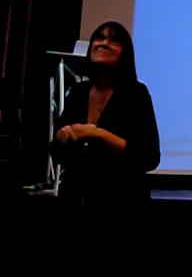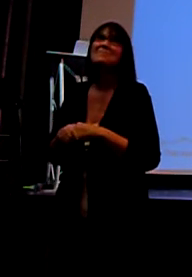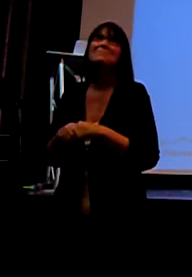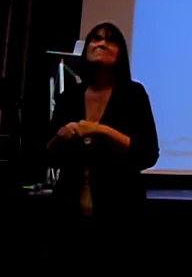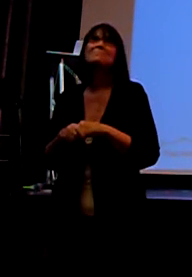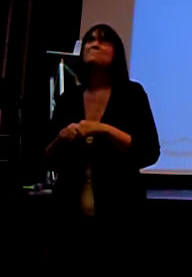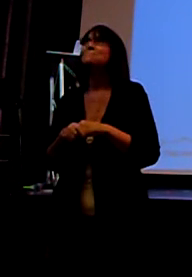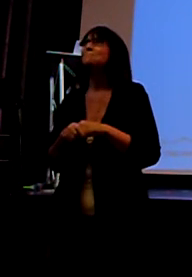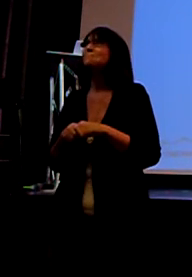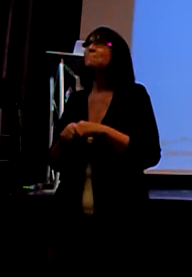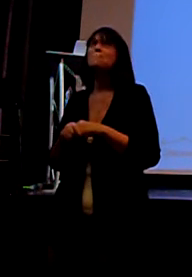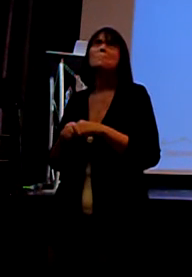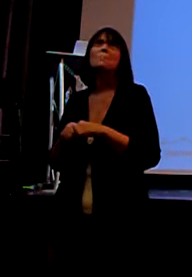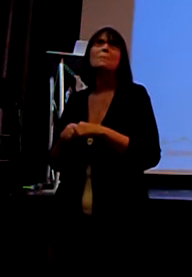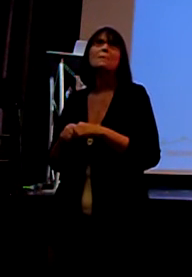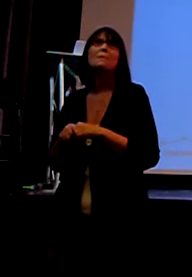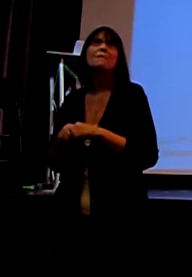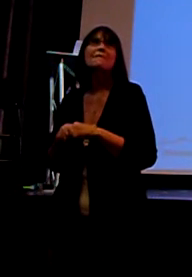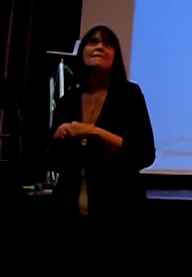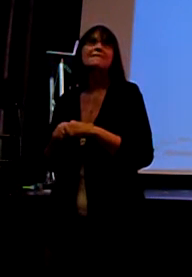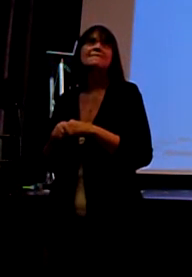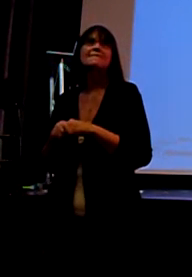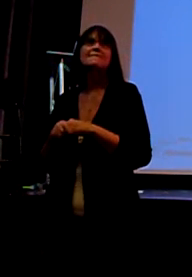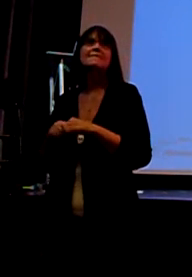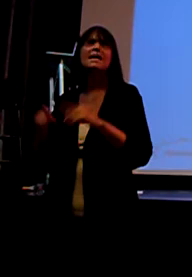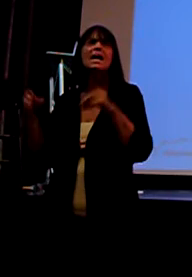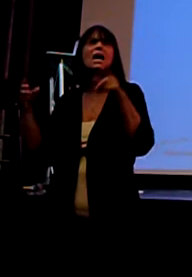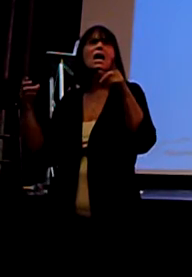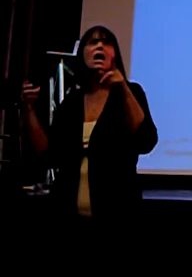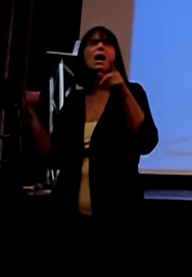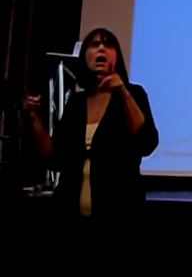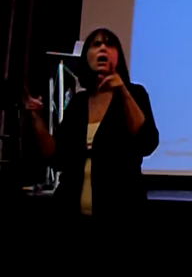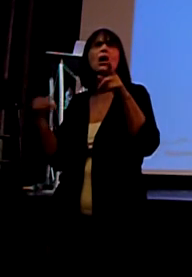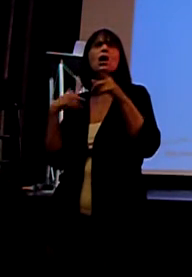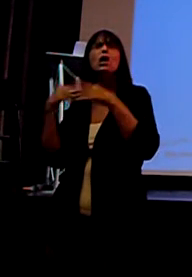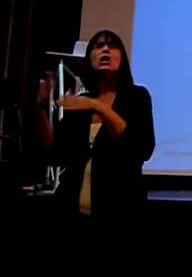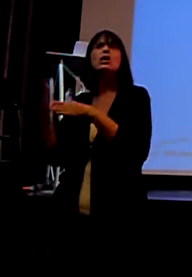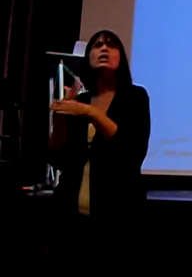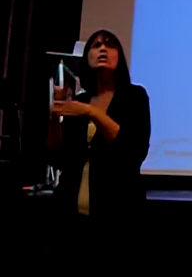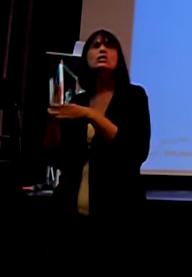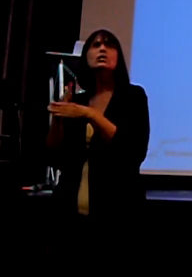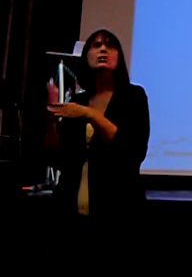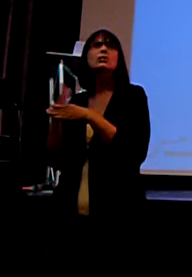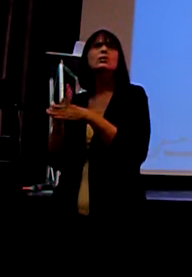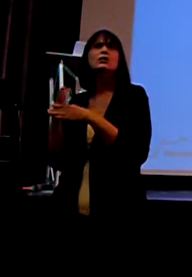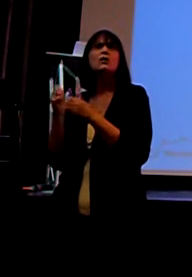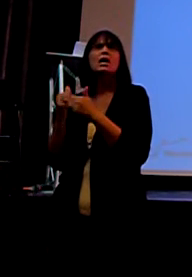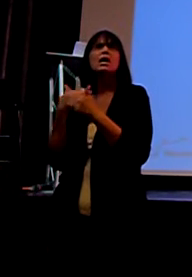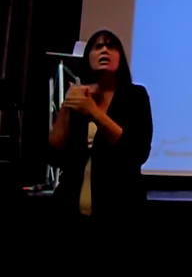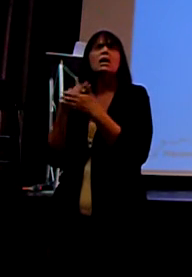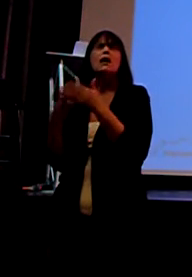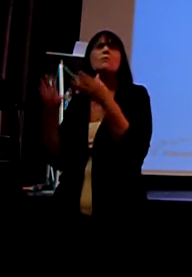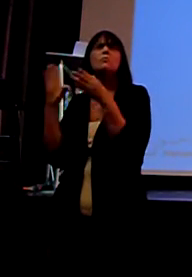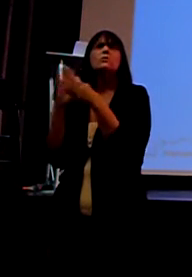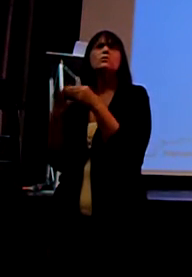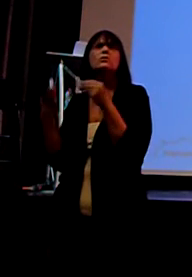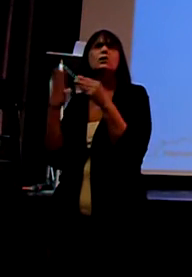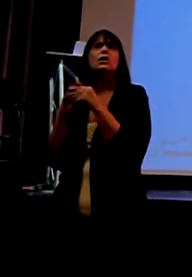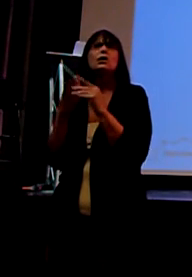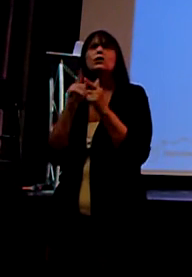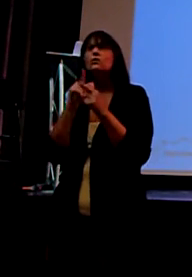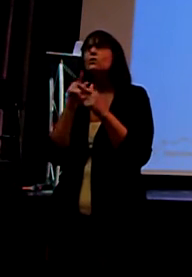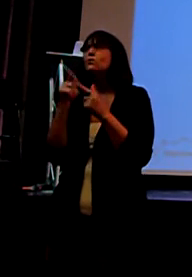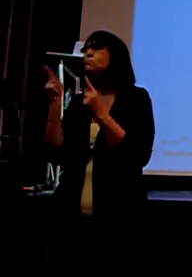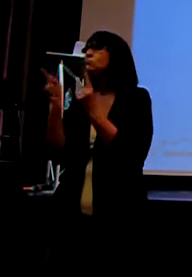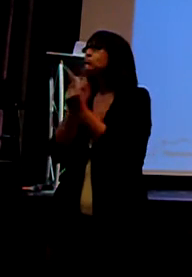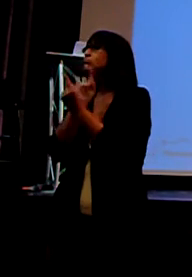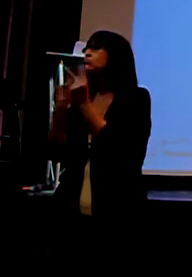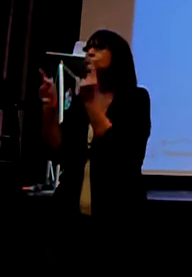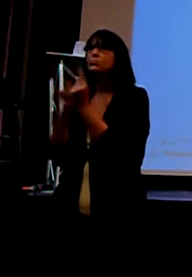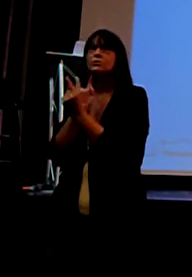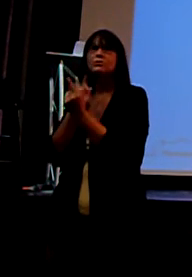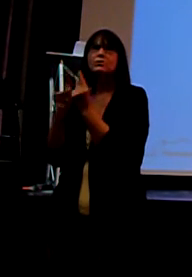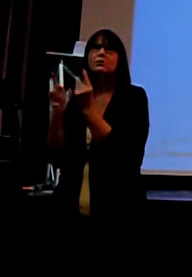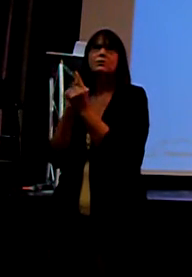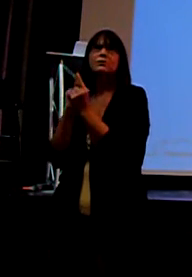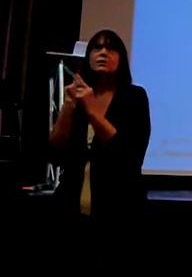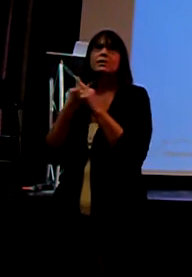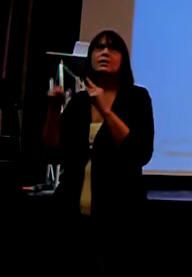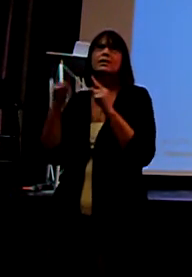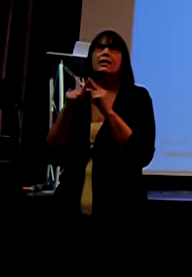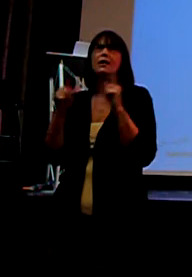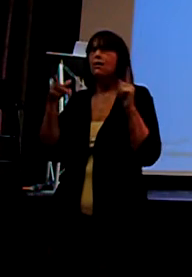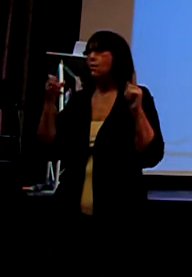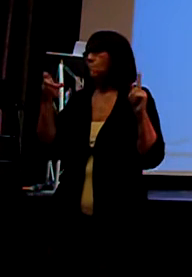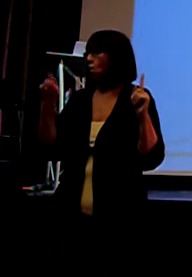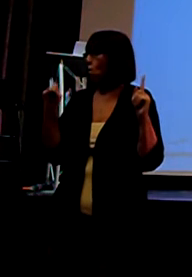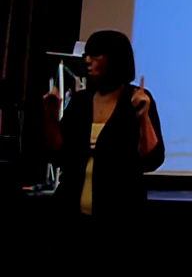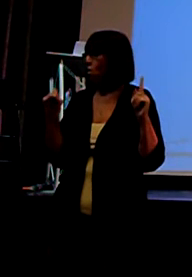Okay, yeah. Yes, Captain, would you share with us some stories or your interaction through these different ports that